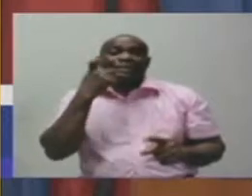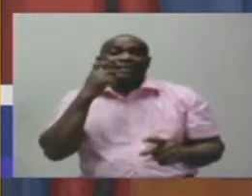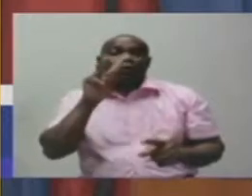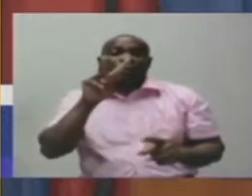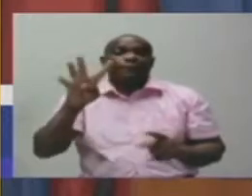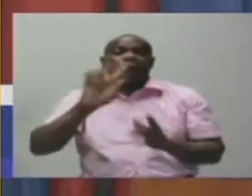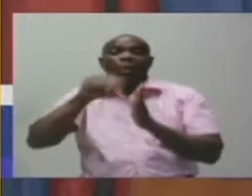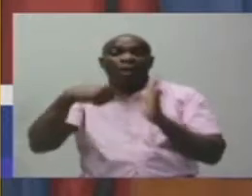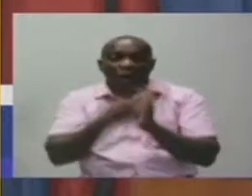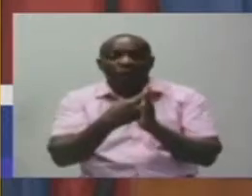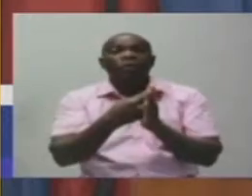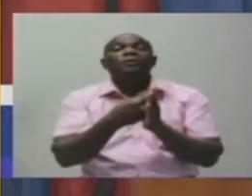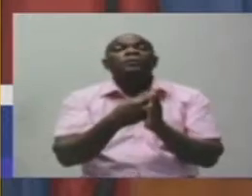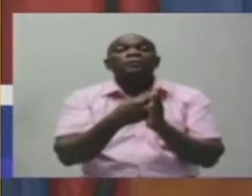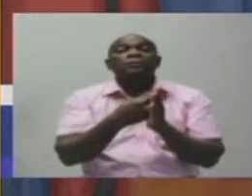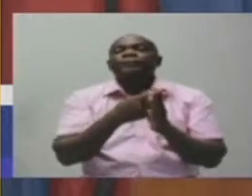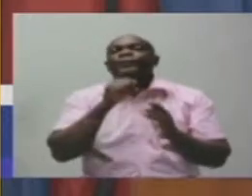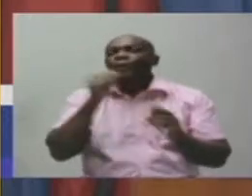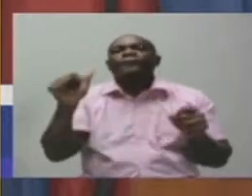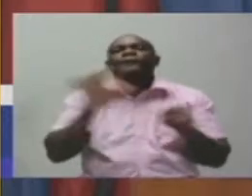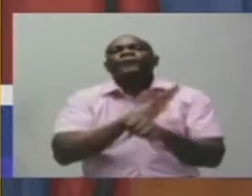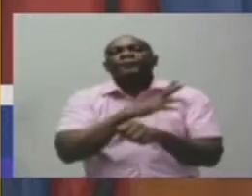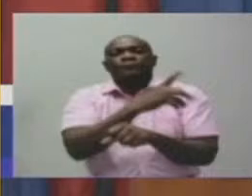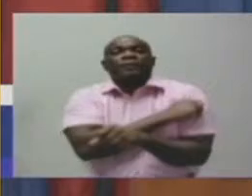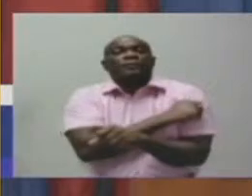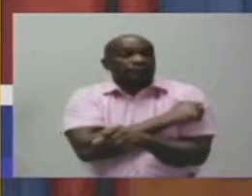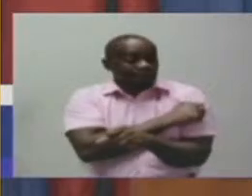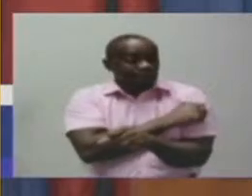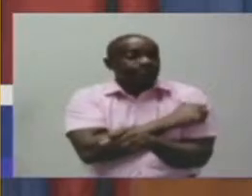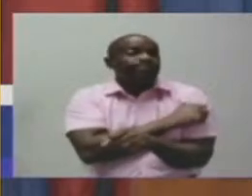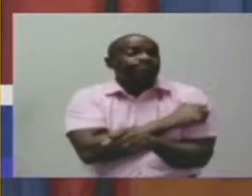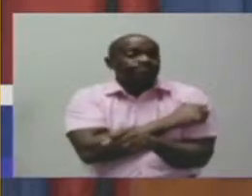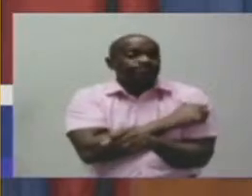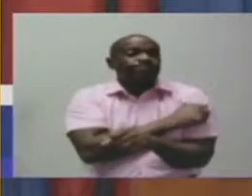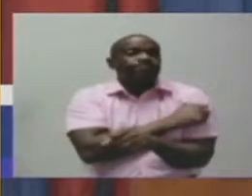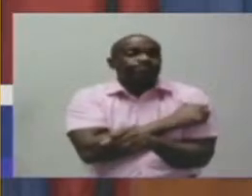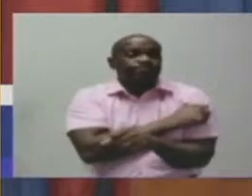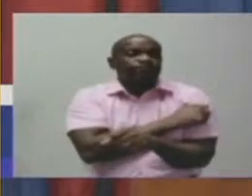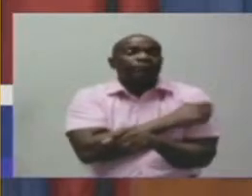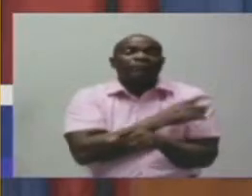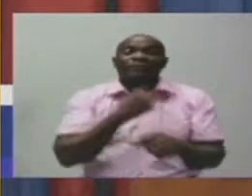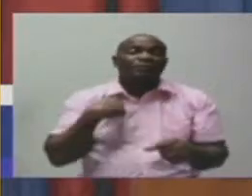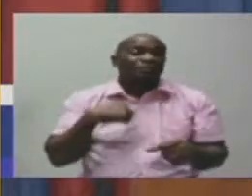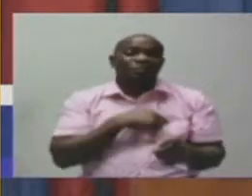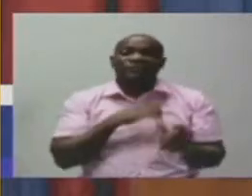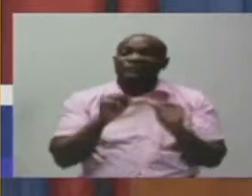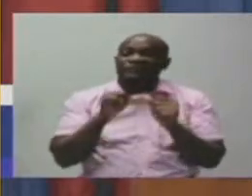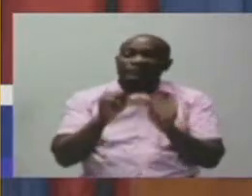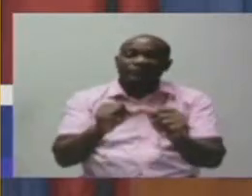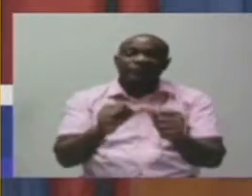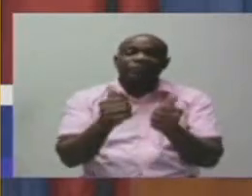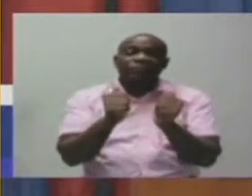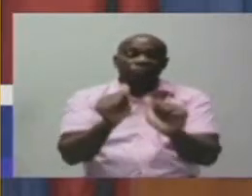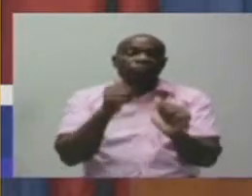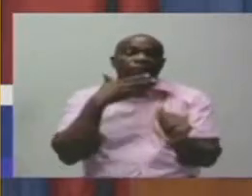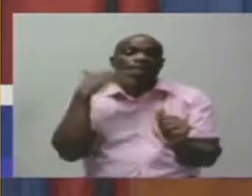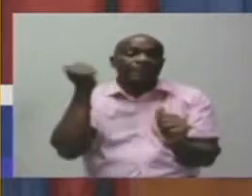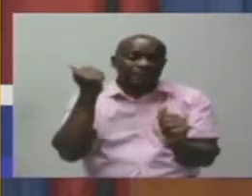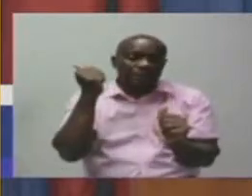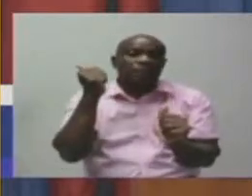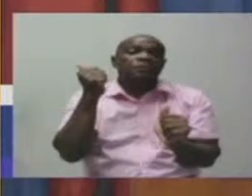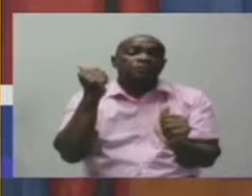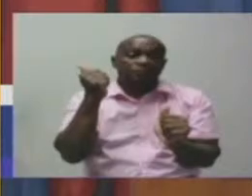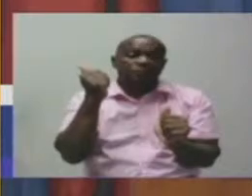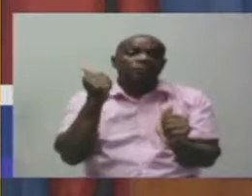at 8 a.m. this morning were not fully vaccinated. And yes, we continue to try our very best, our medical